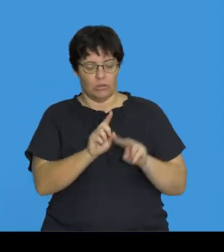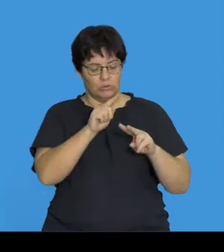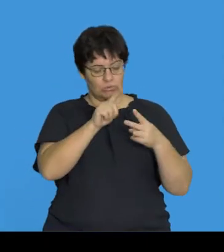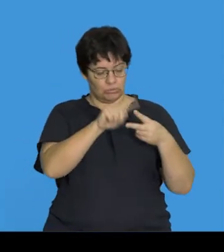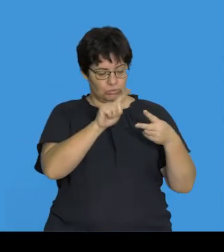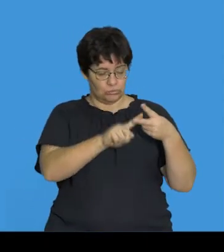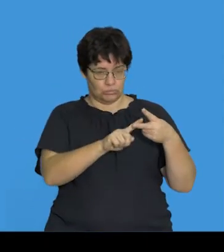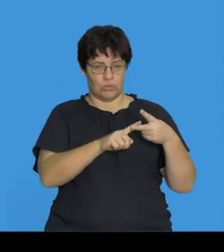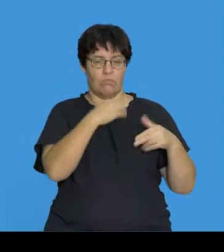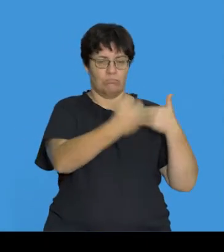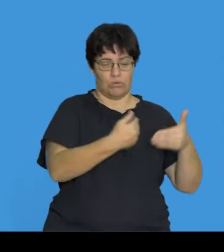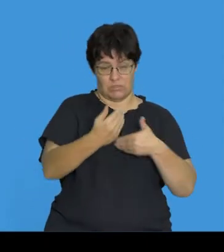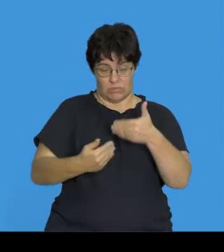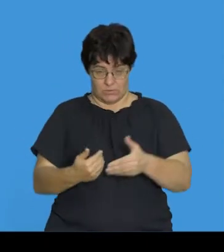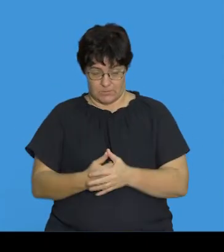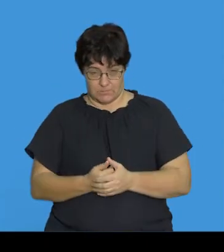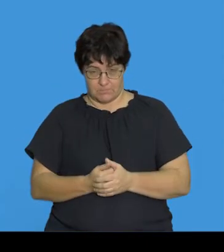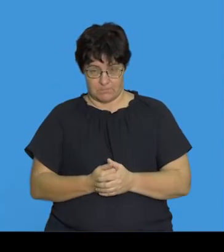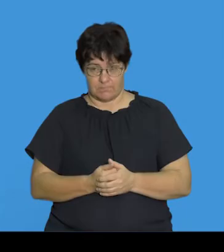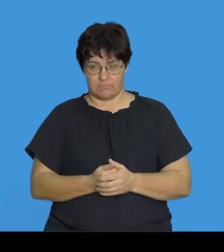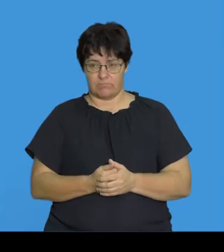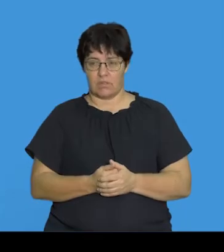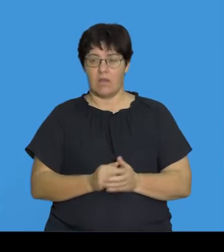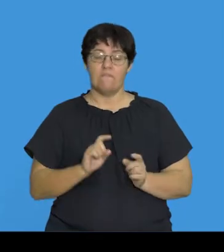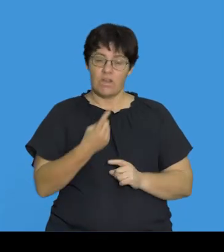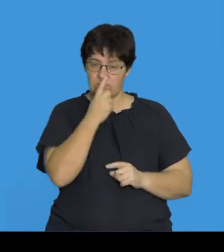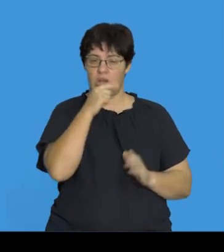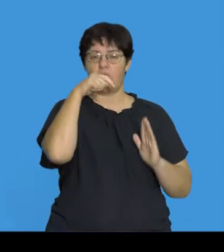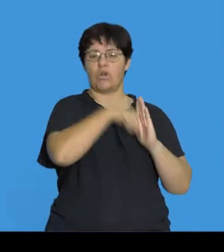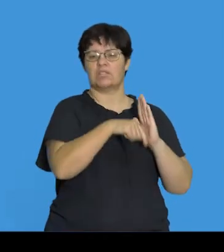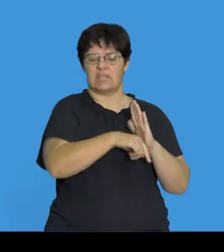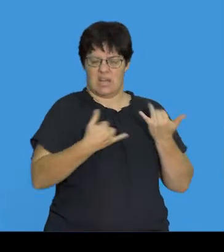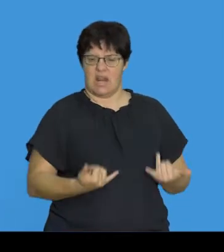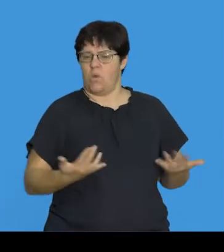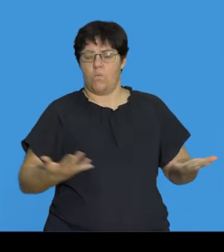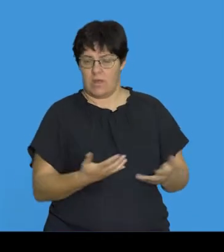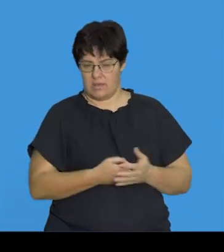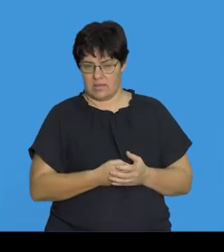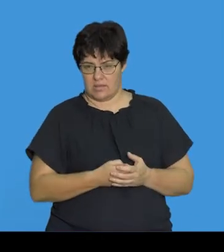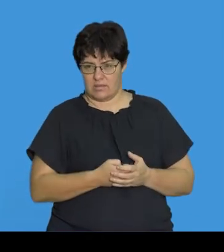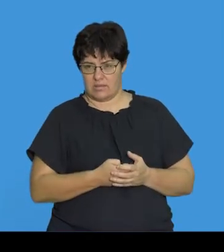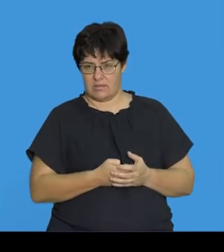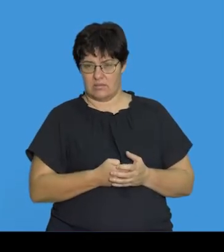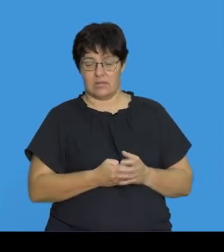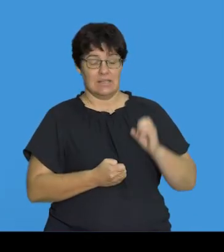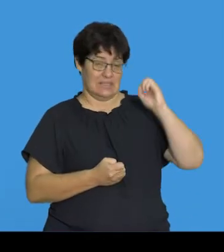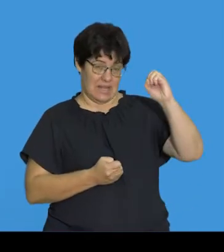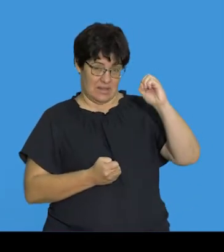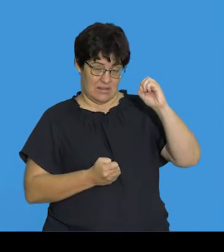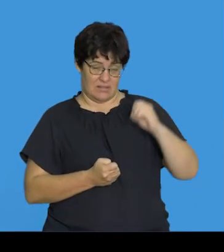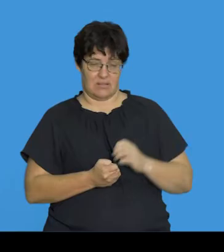two different stages. To help you, let's understand the context of where we are. Guys, here's a